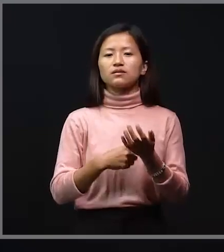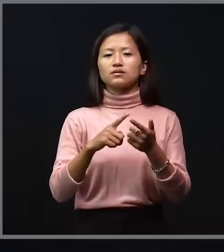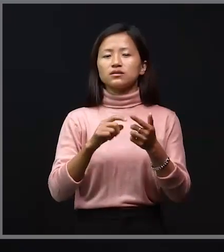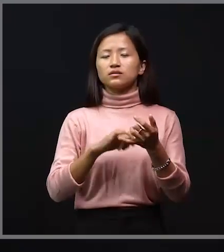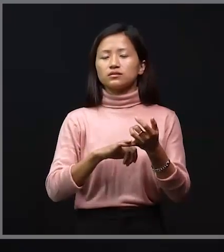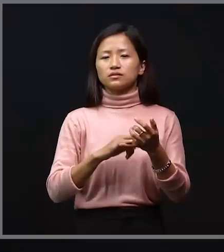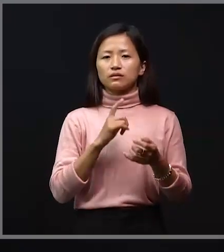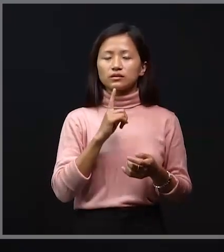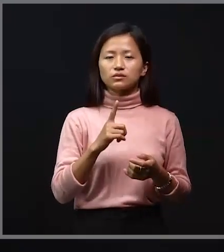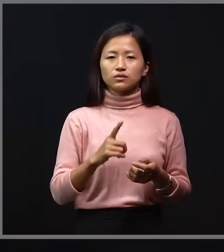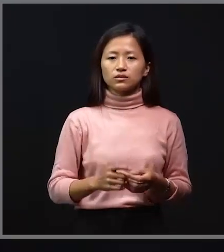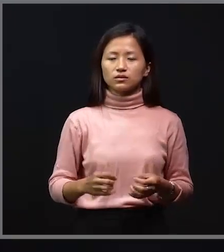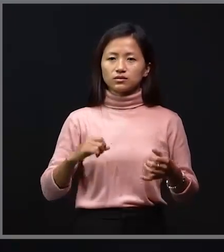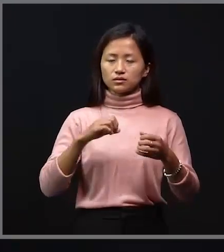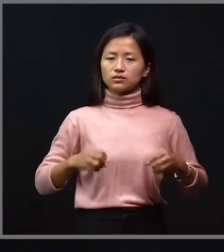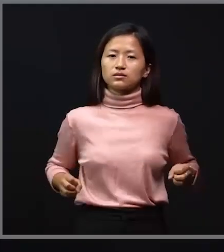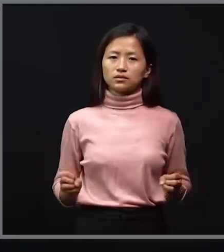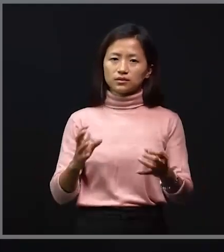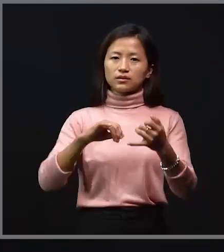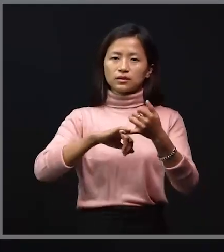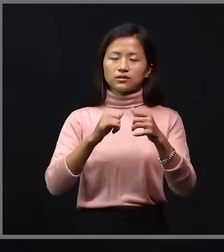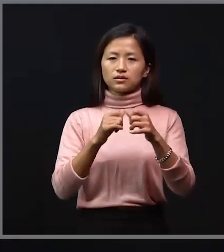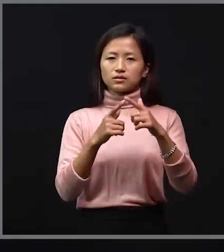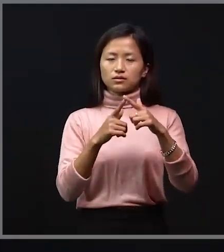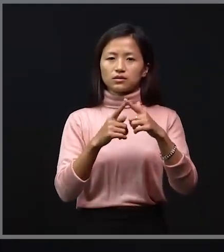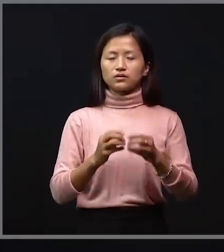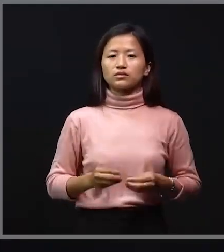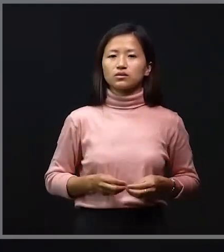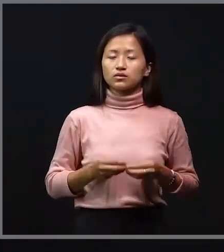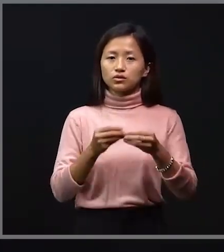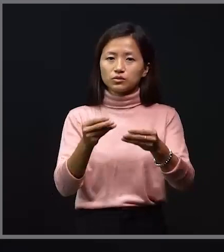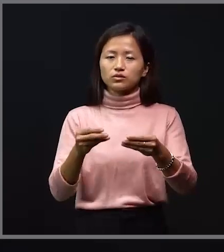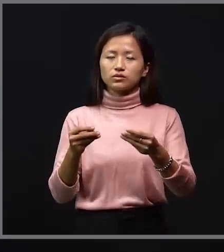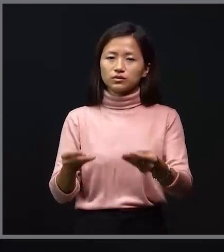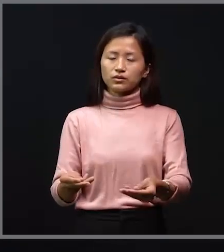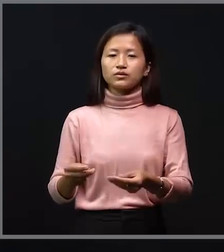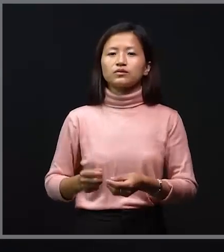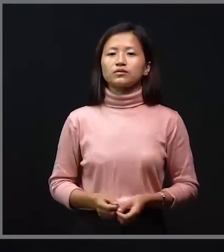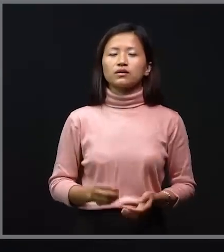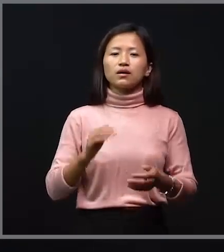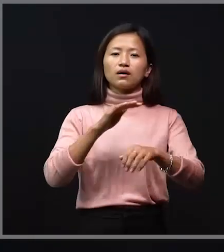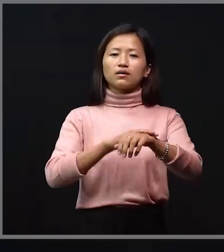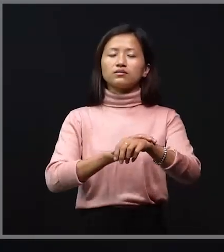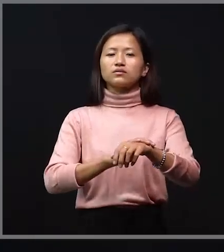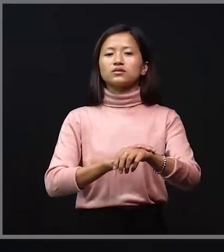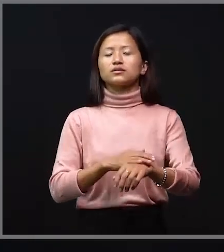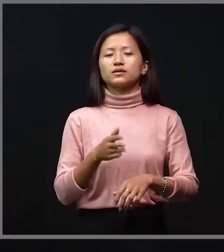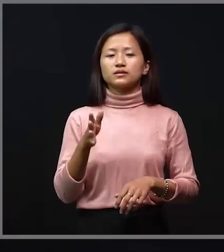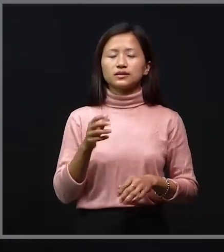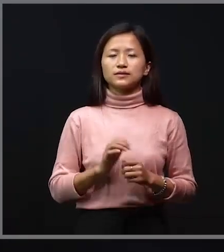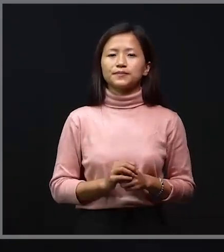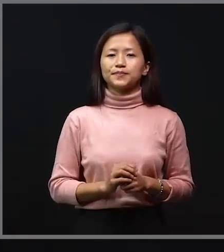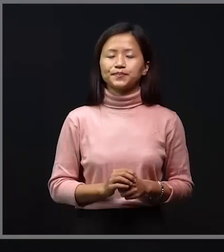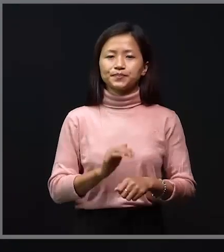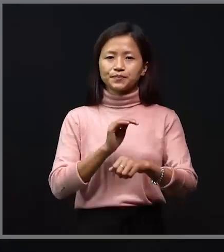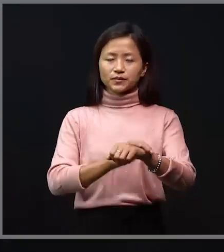he started this satyagraha. Then the contribution of Gandhiji was his untouchability. Okay, he put a stop to